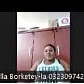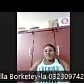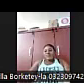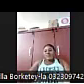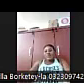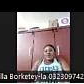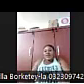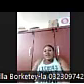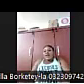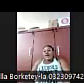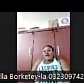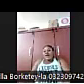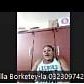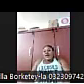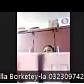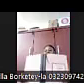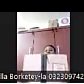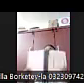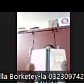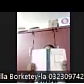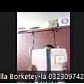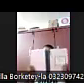B A